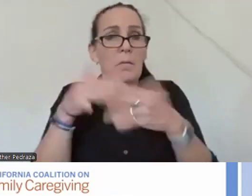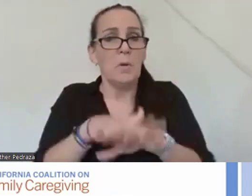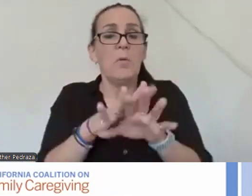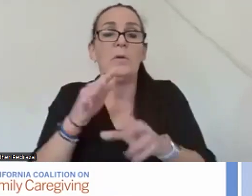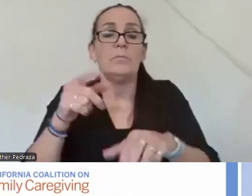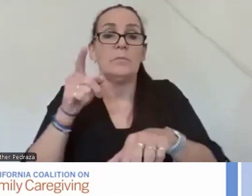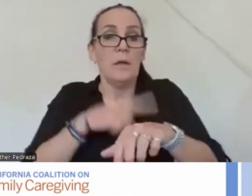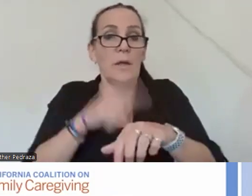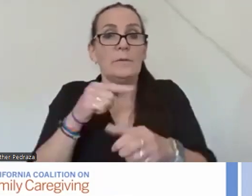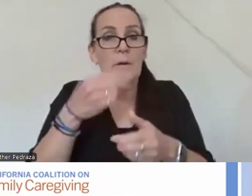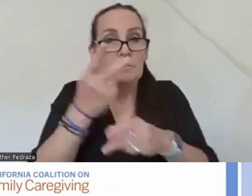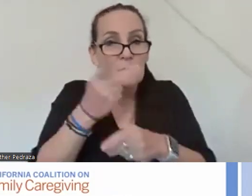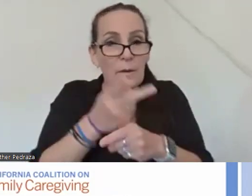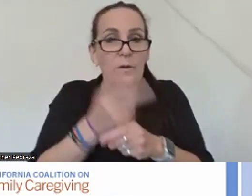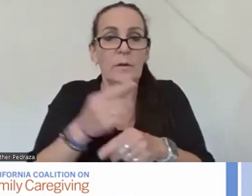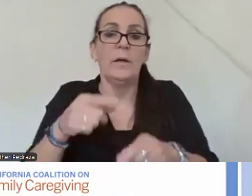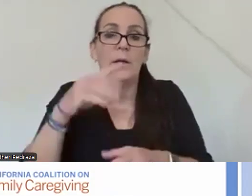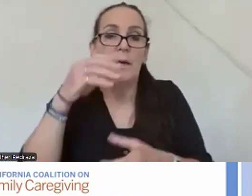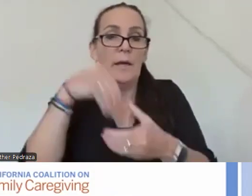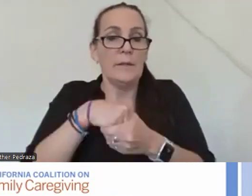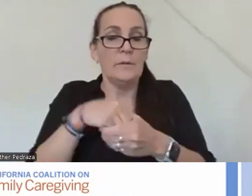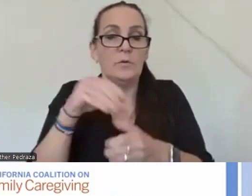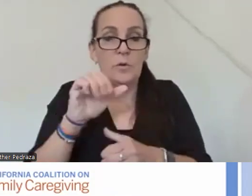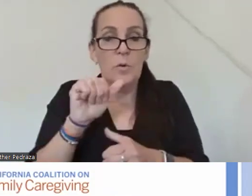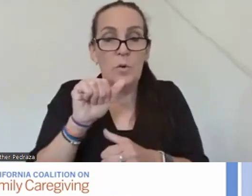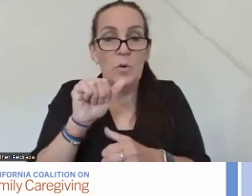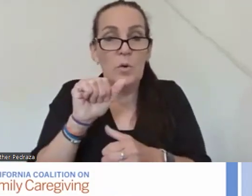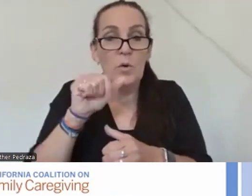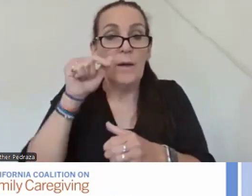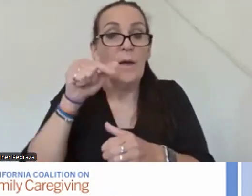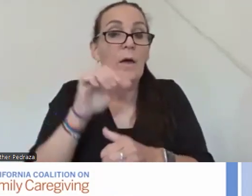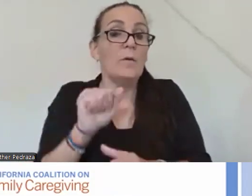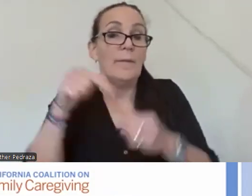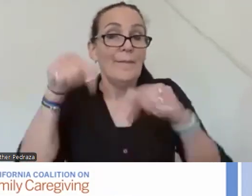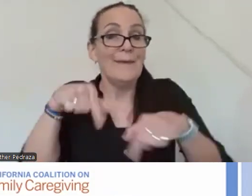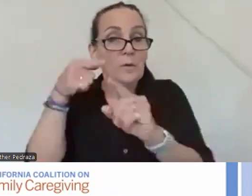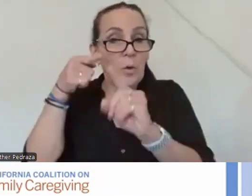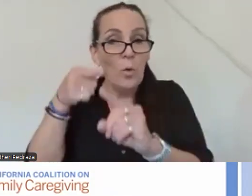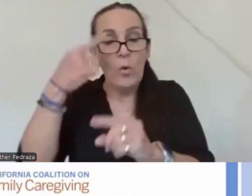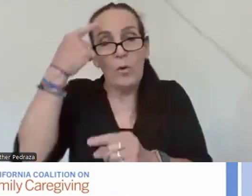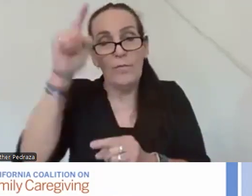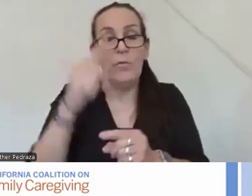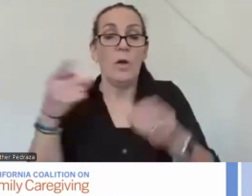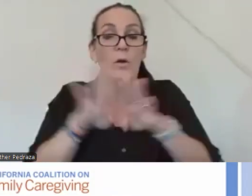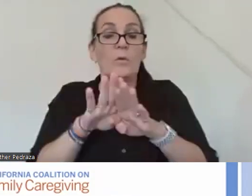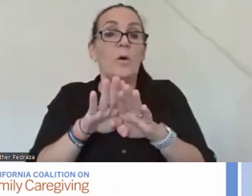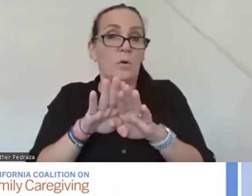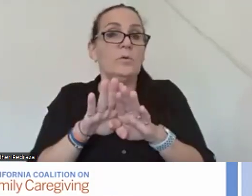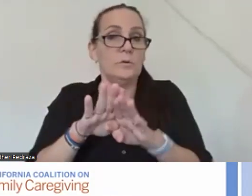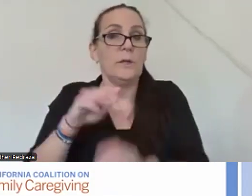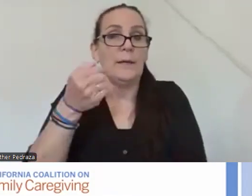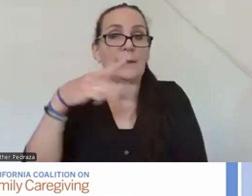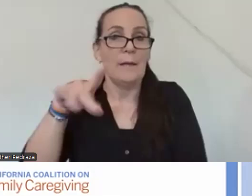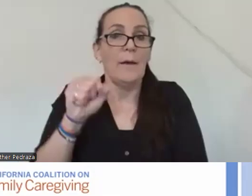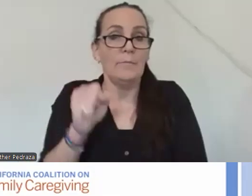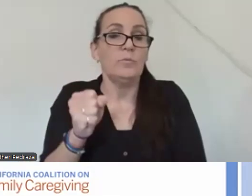care into managed care and the articulated goal for the initiative to close those gaps that are identified in the gap